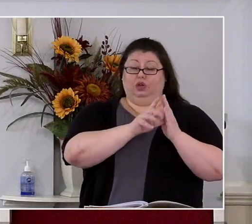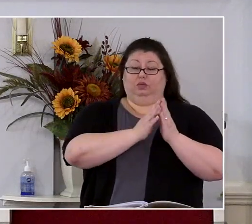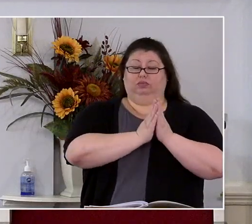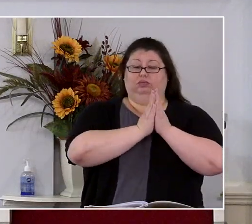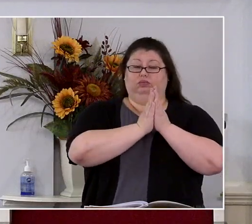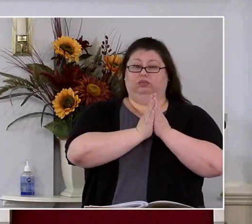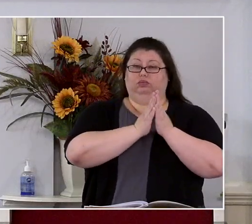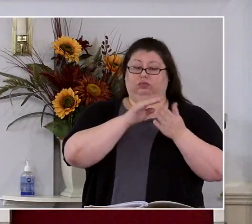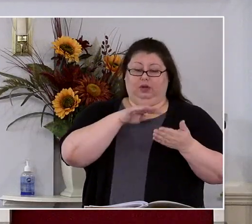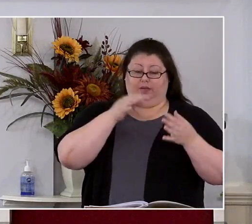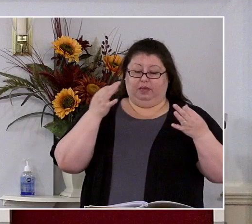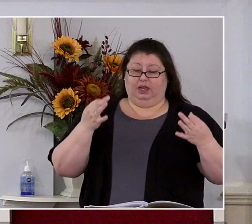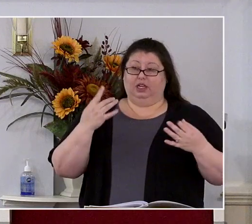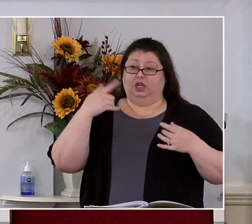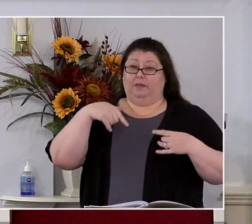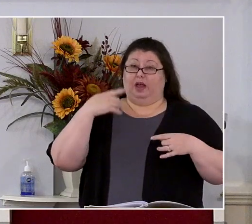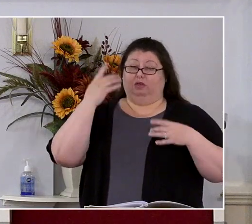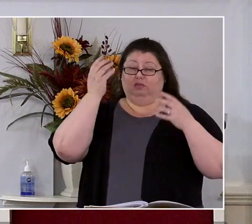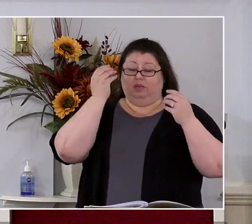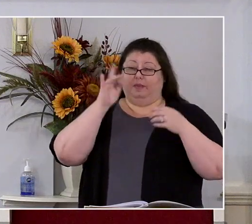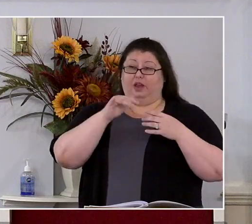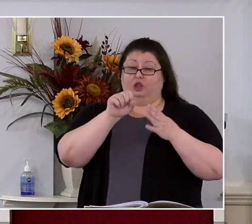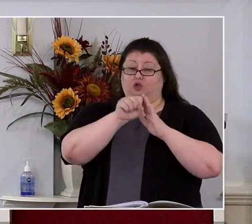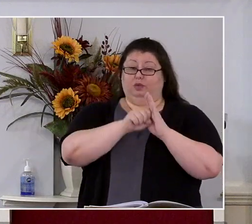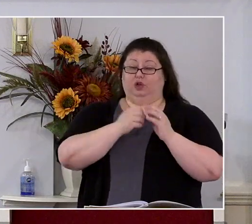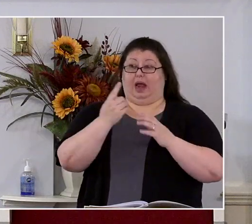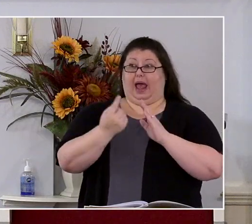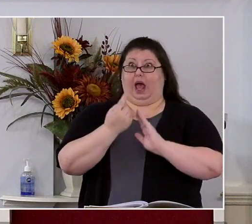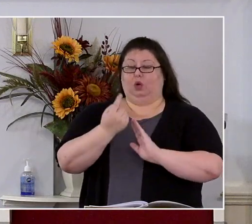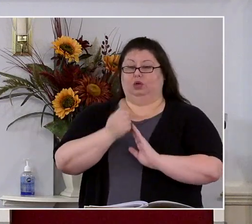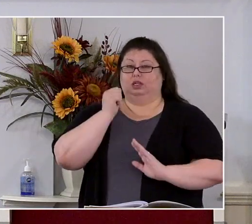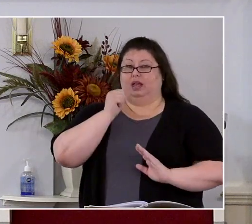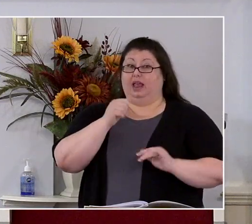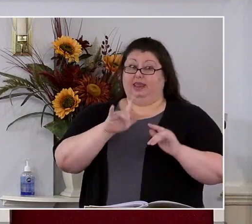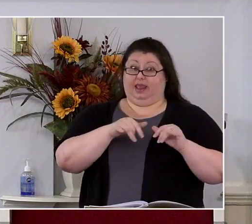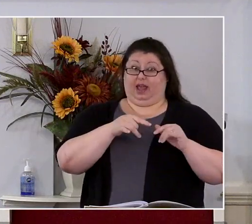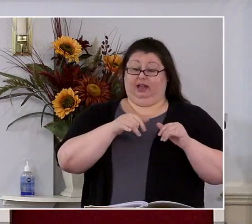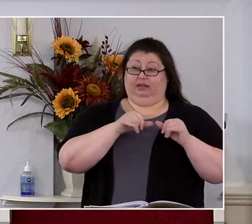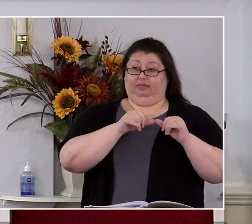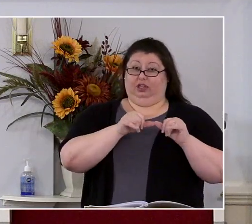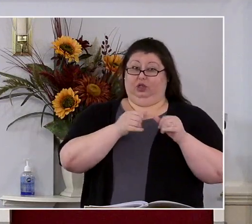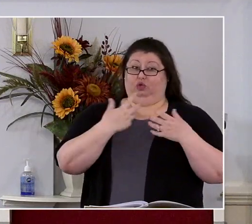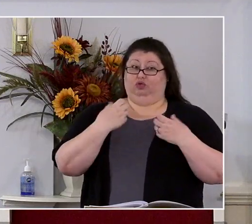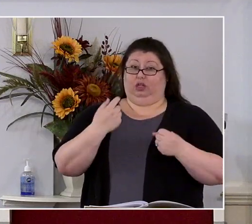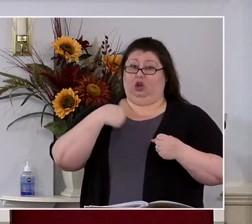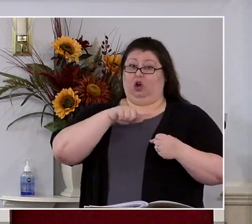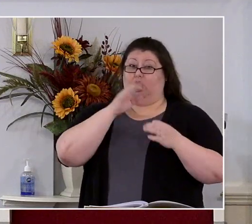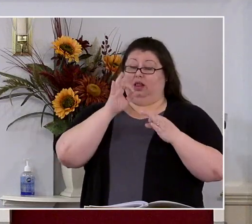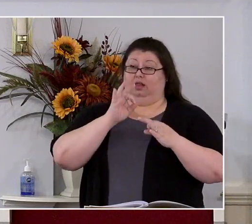on the scripture, a discipline that continues to strengthen our lives of faith.